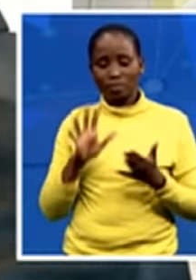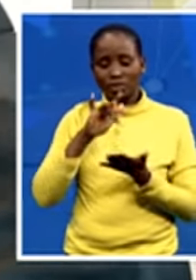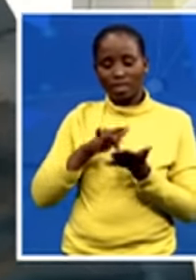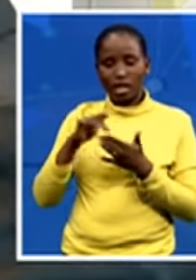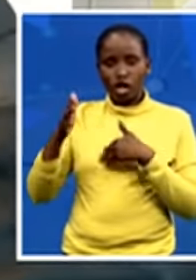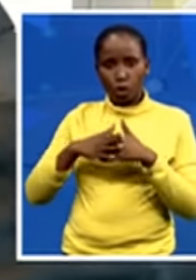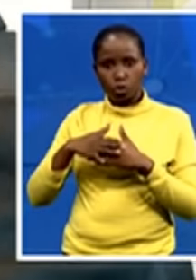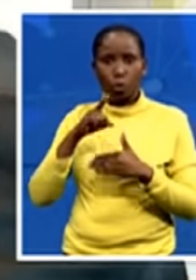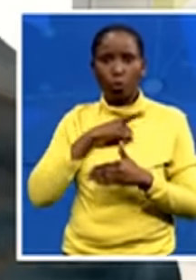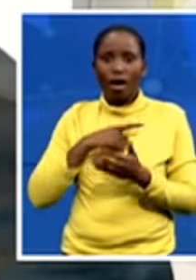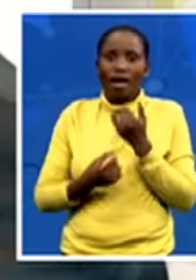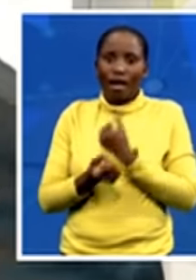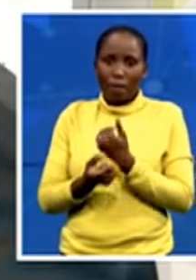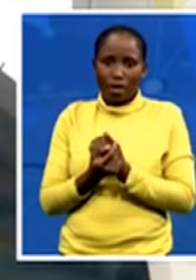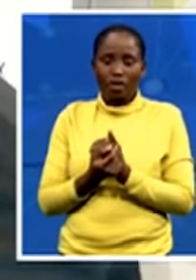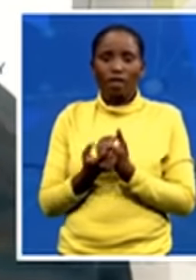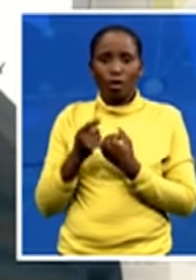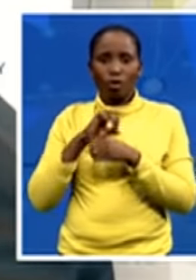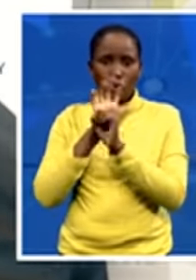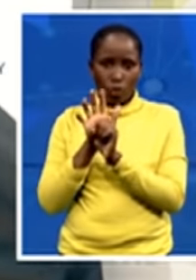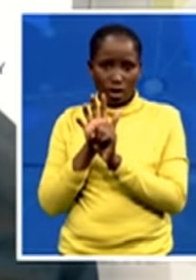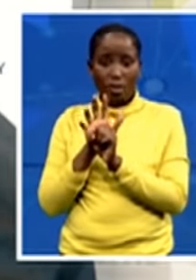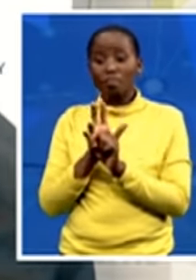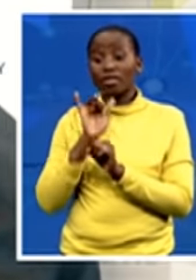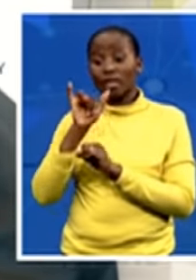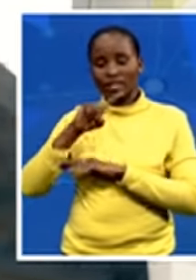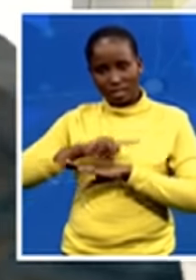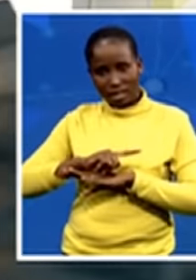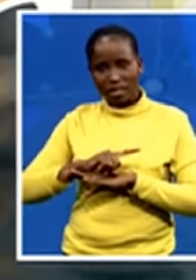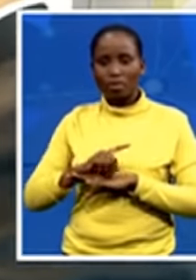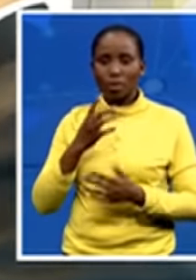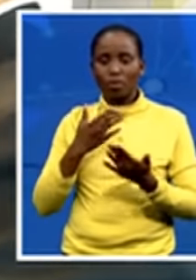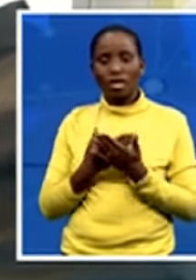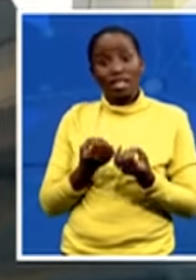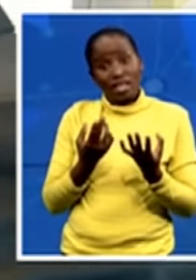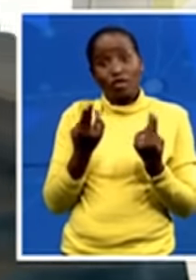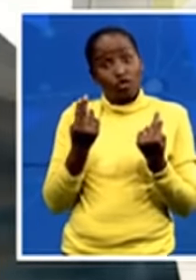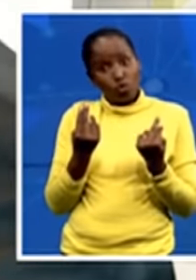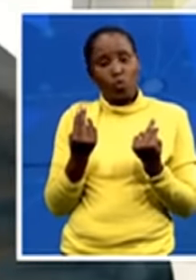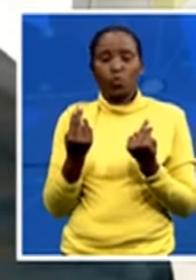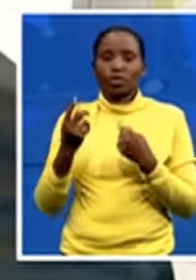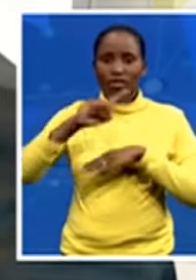And on that day, we would have given you the date to be at the center.